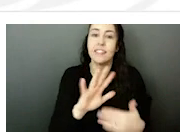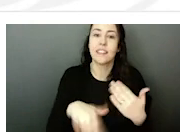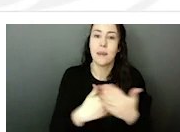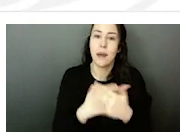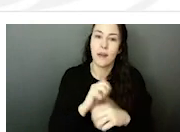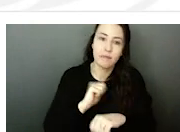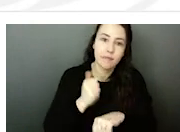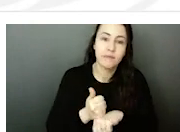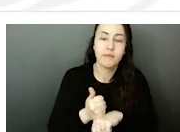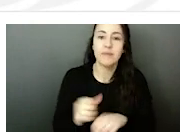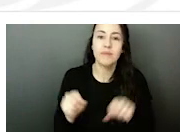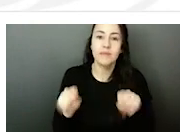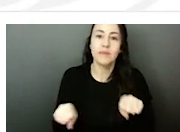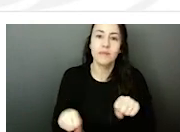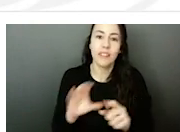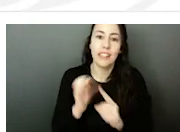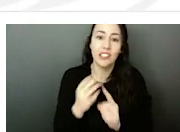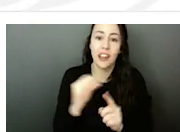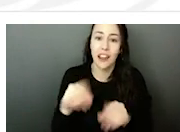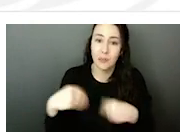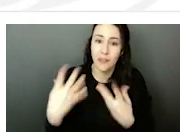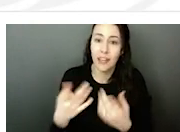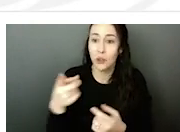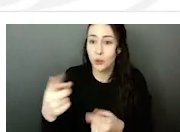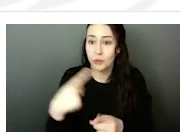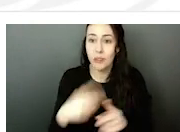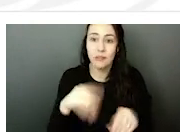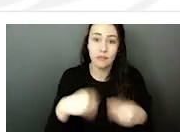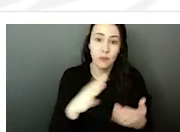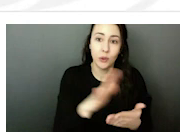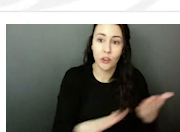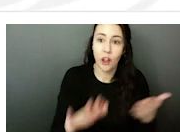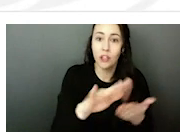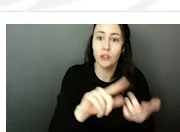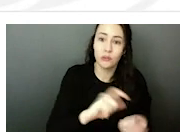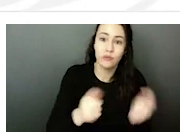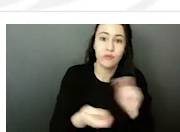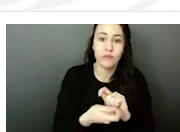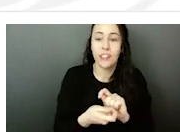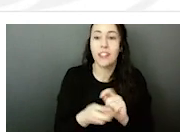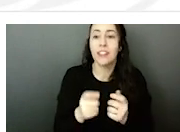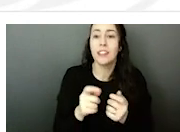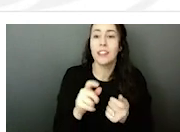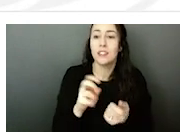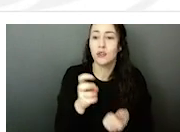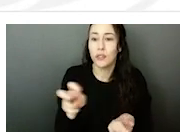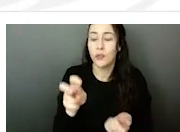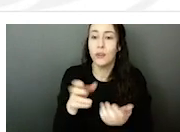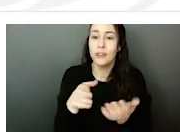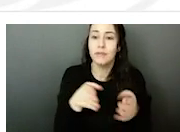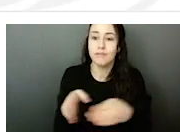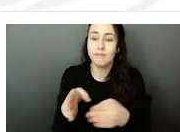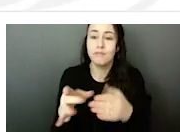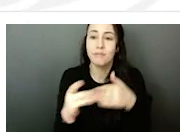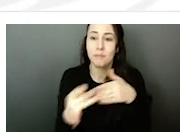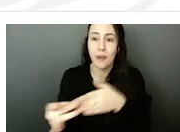you and your colleges the tools you need to establish transformative pathways for students through higher